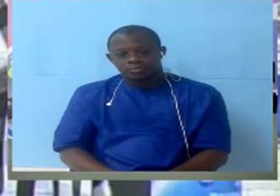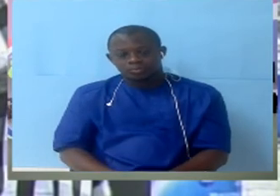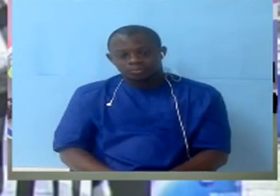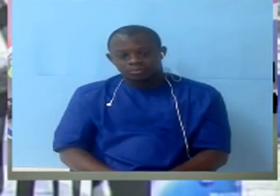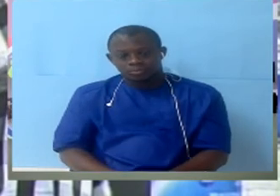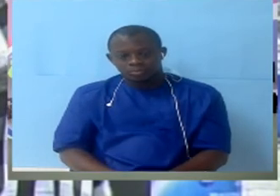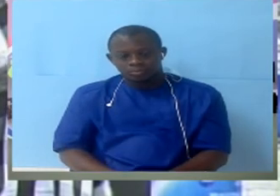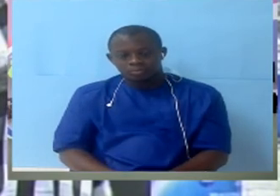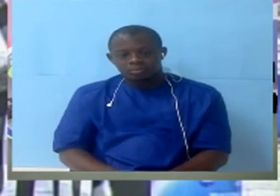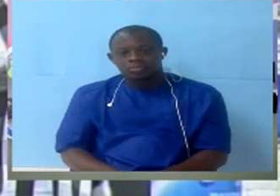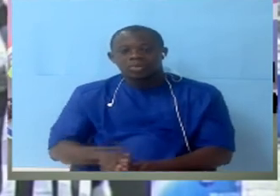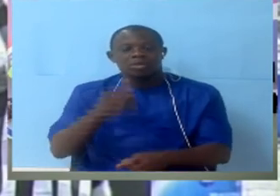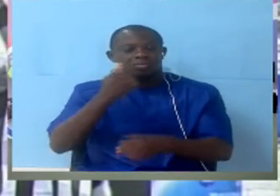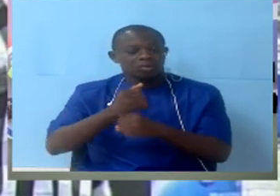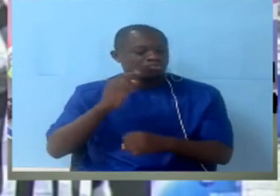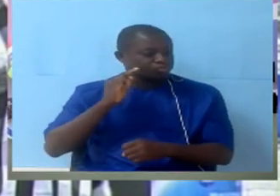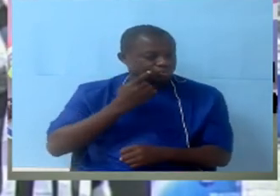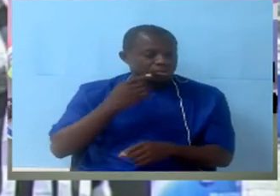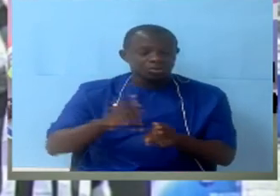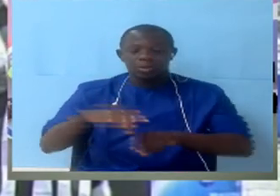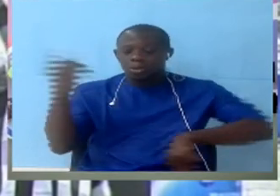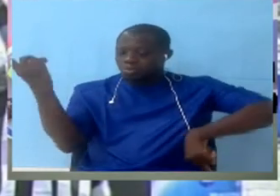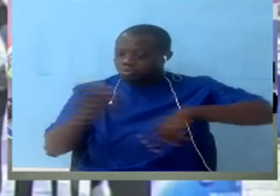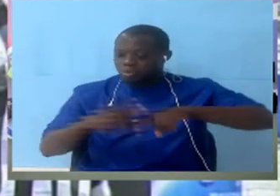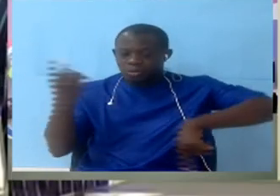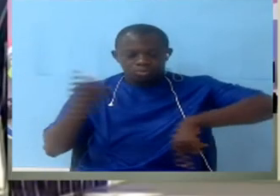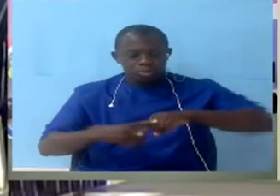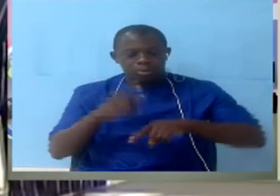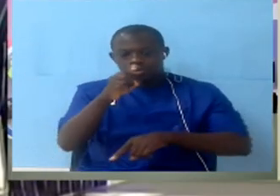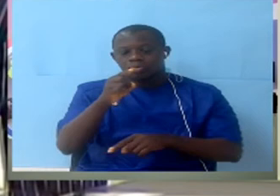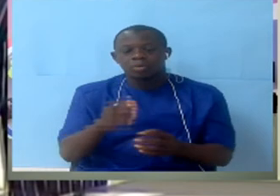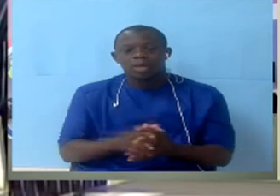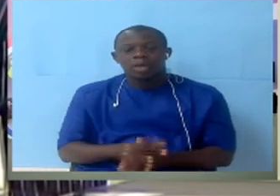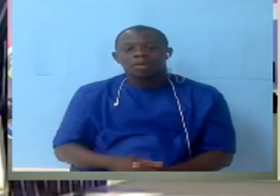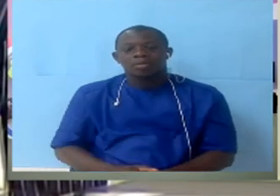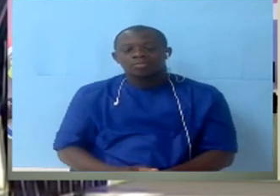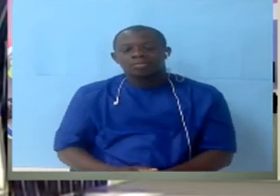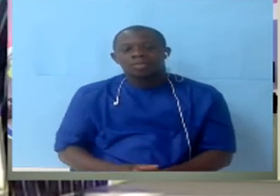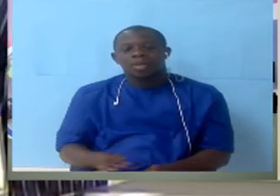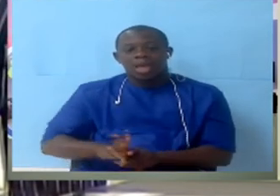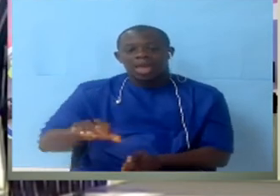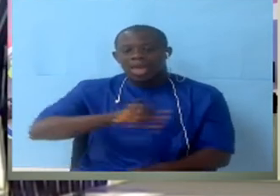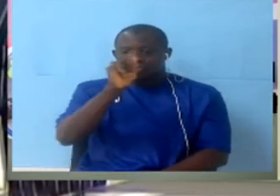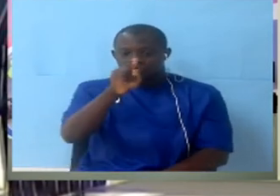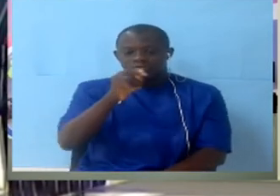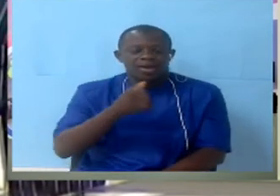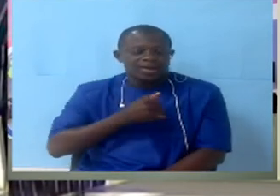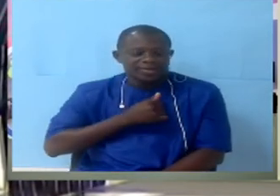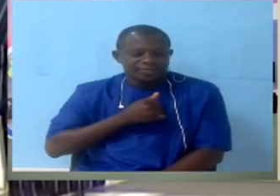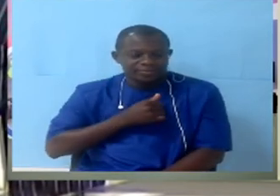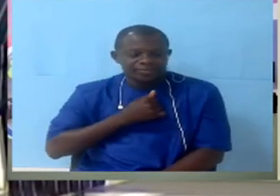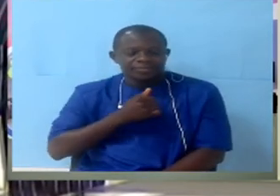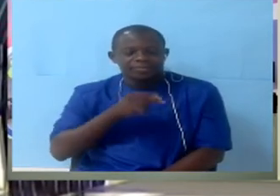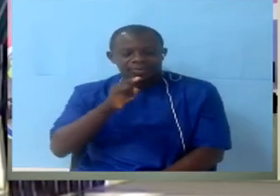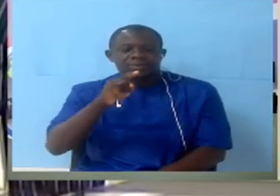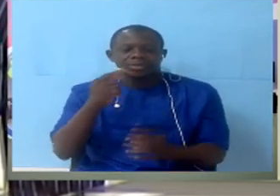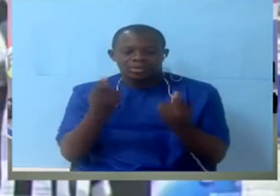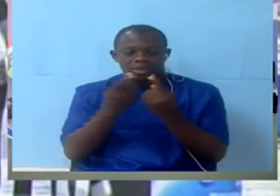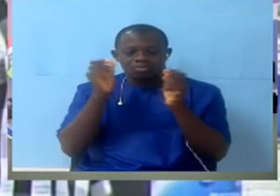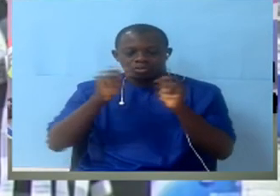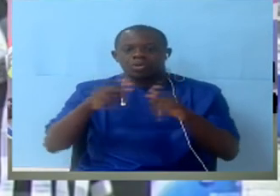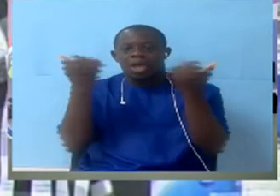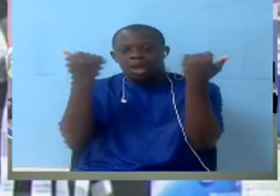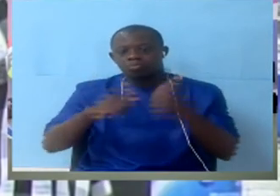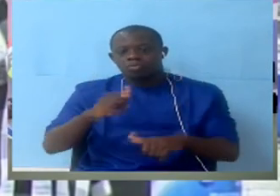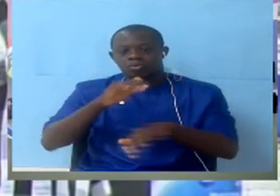be butela. They will harass you, they'll beat you up. And you are afraid that would happen to you? And be financially da wala